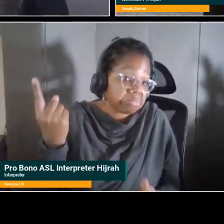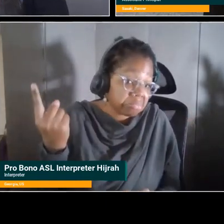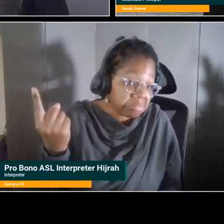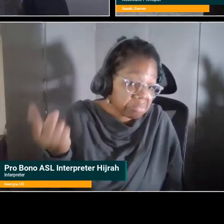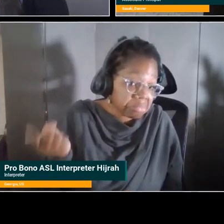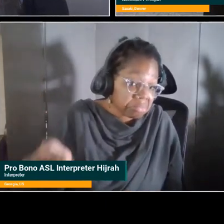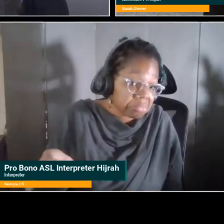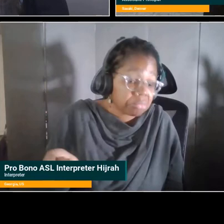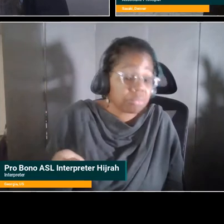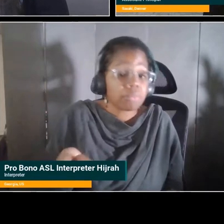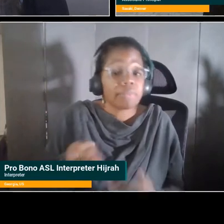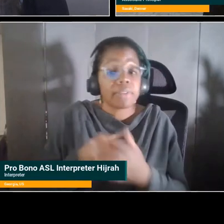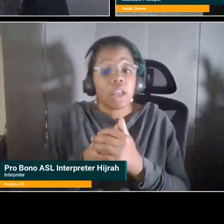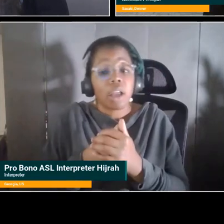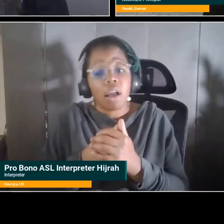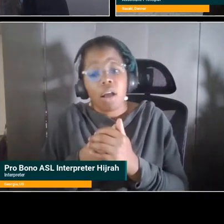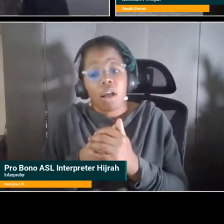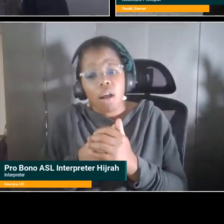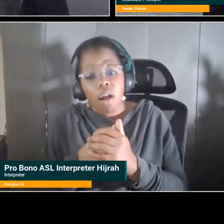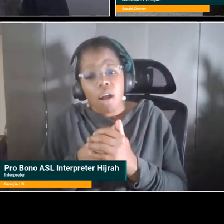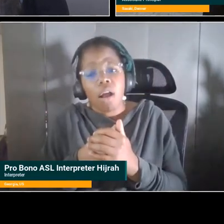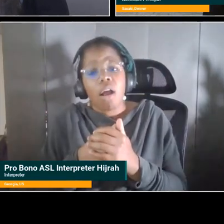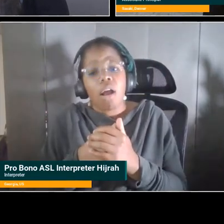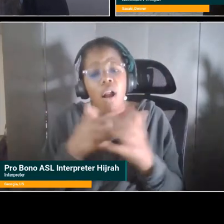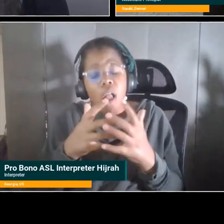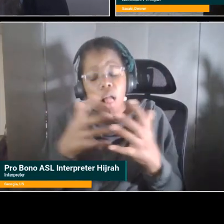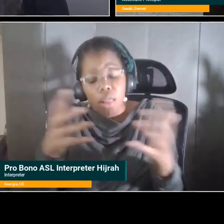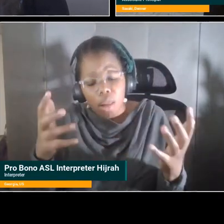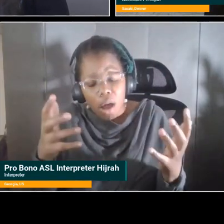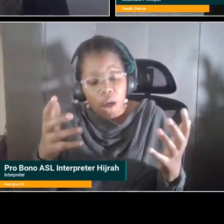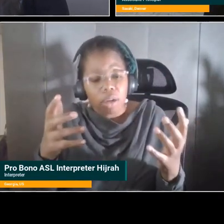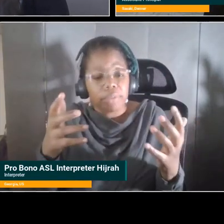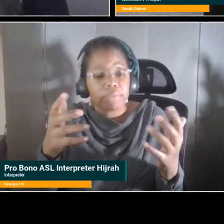time. And, you know,